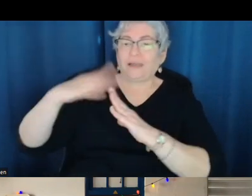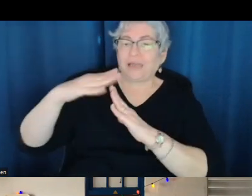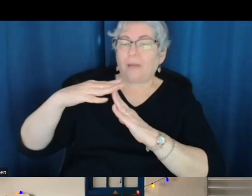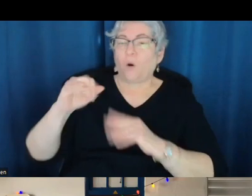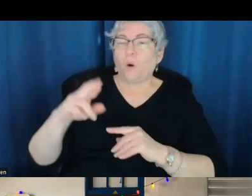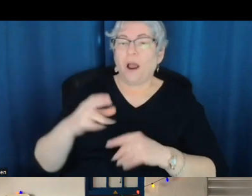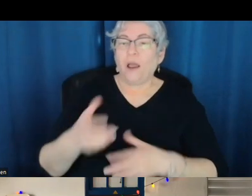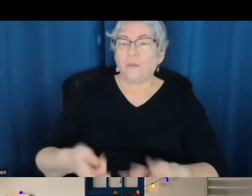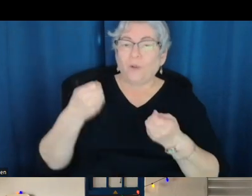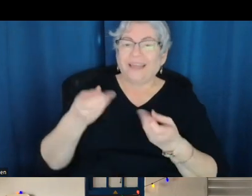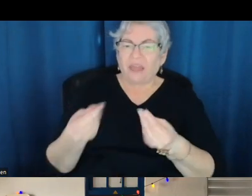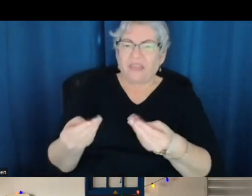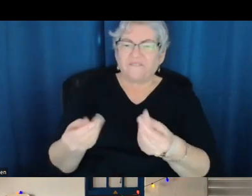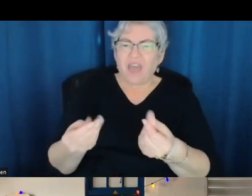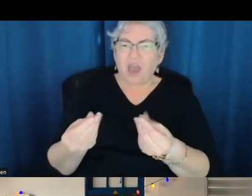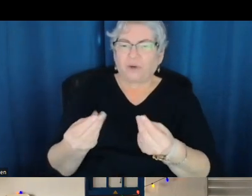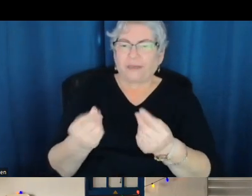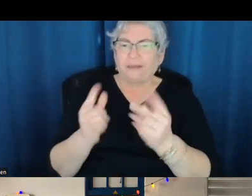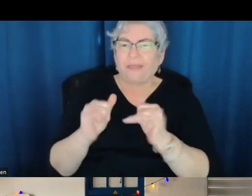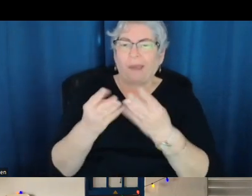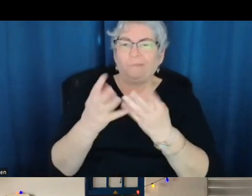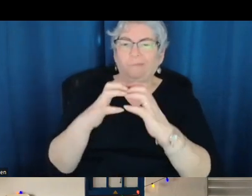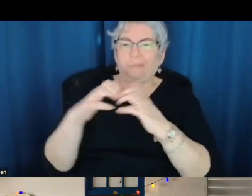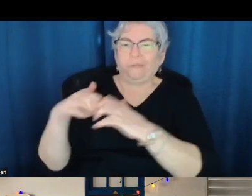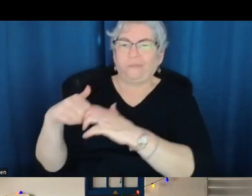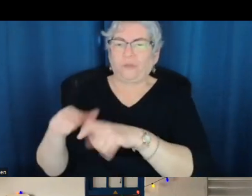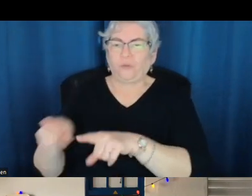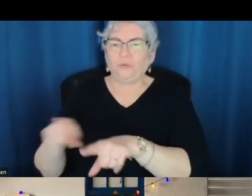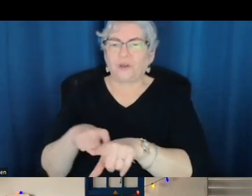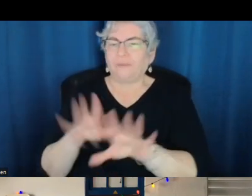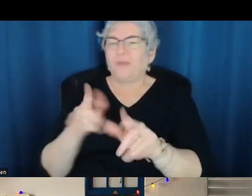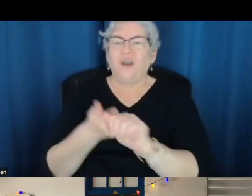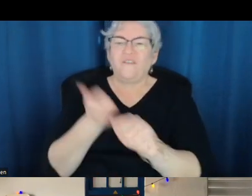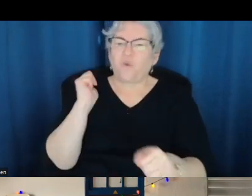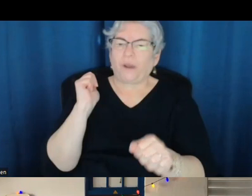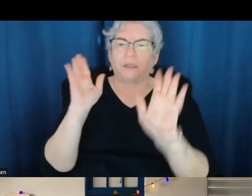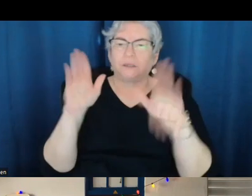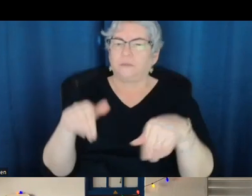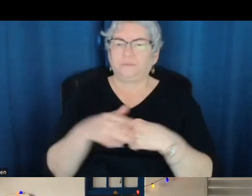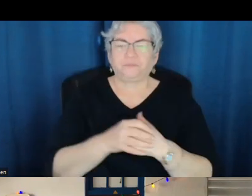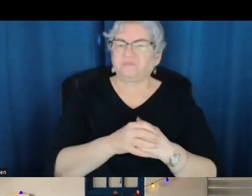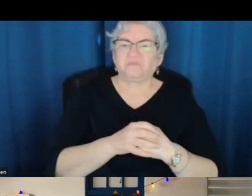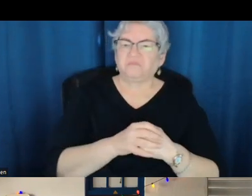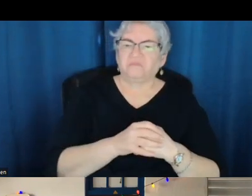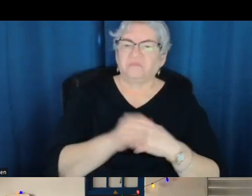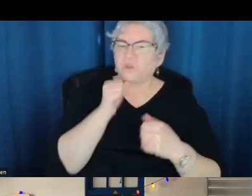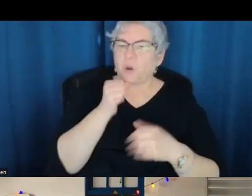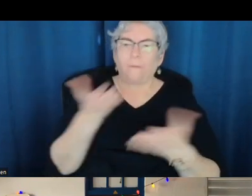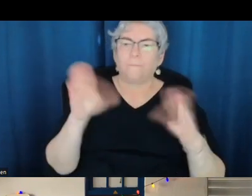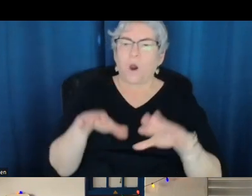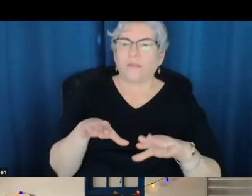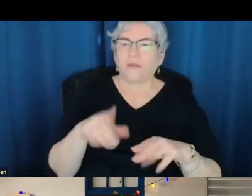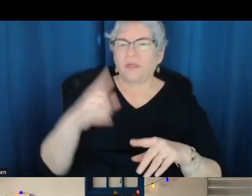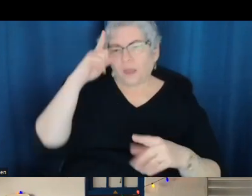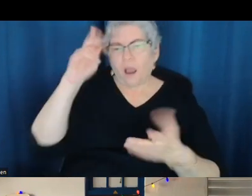pulling landscape fabric out that's begun to break down over time. I would say avoid it entirely and be more